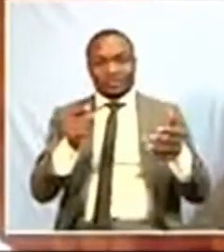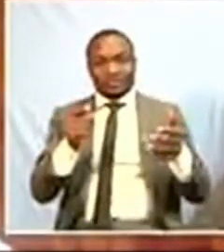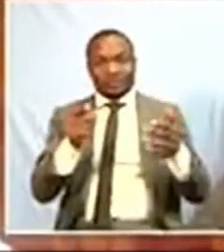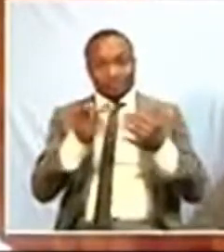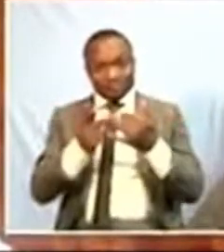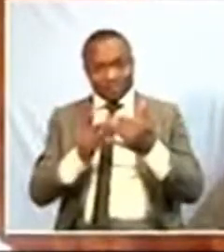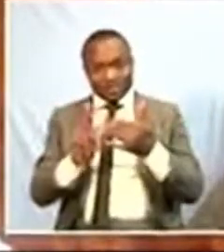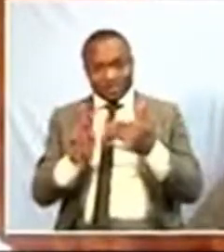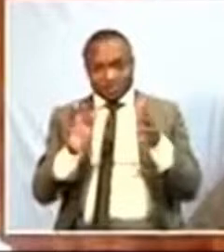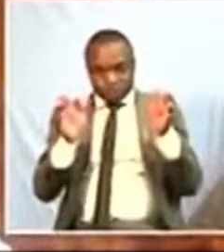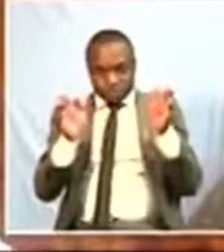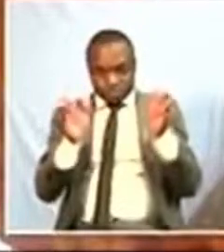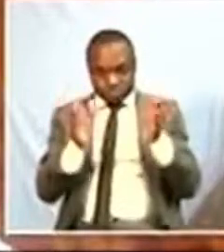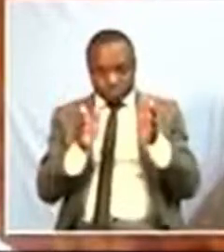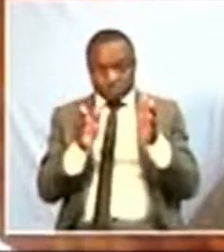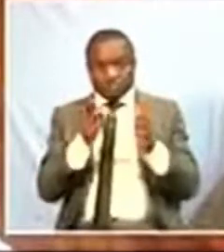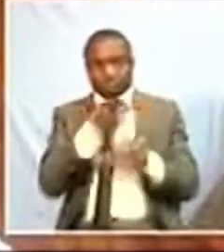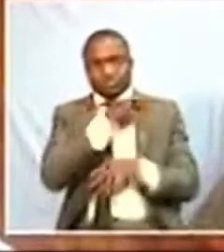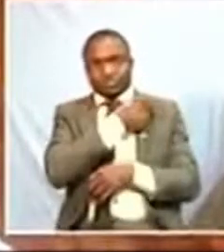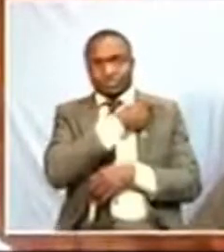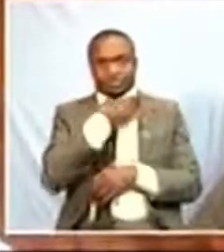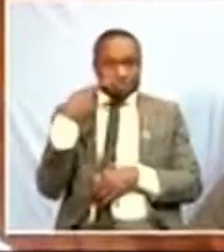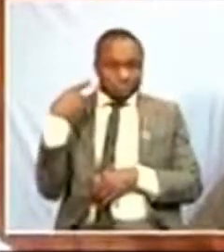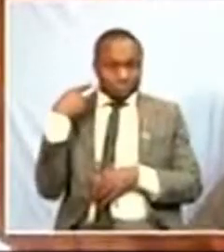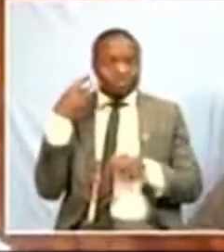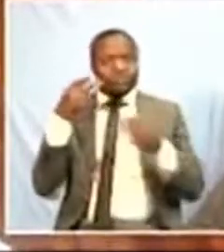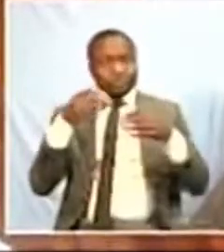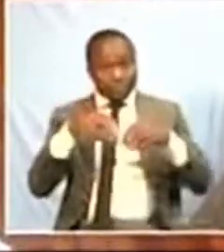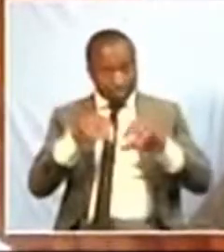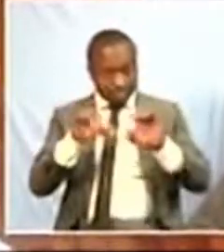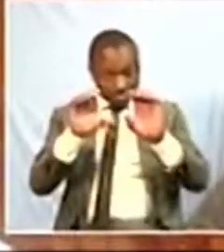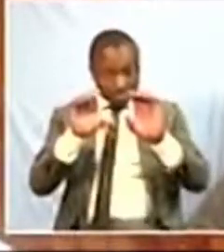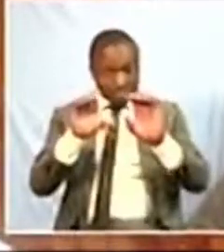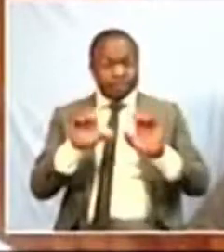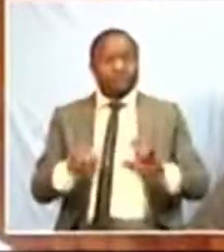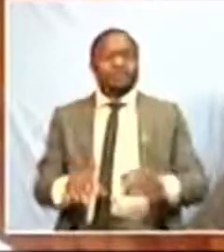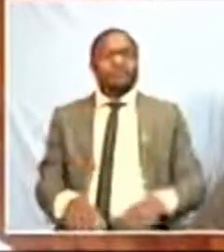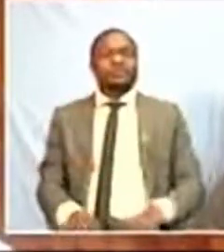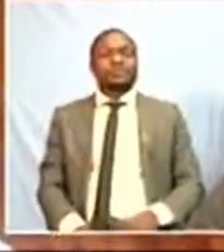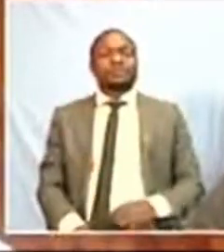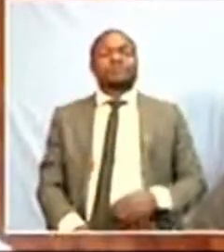parliament. Honorable members, let's pick it up where we ended.